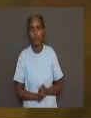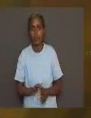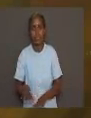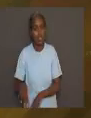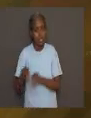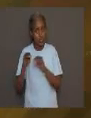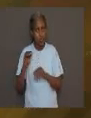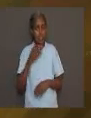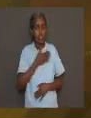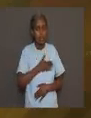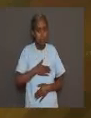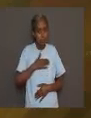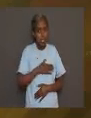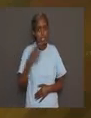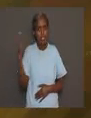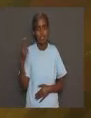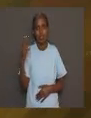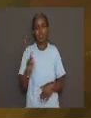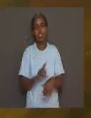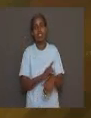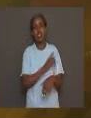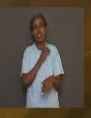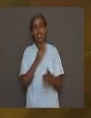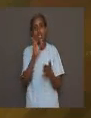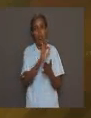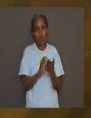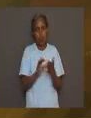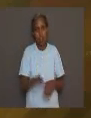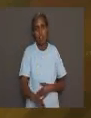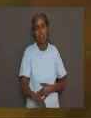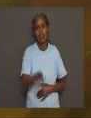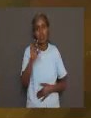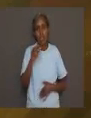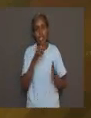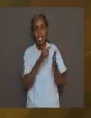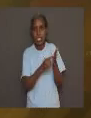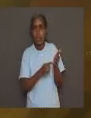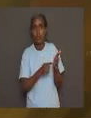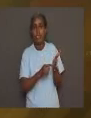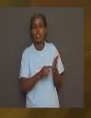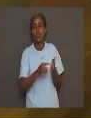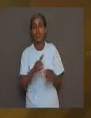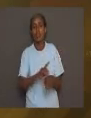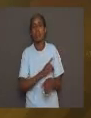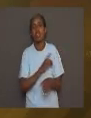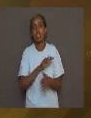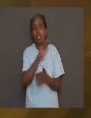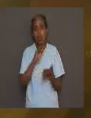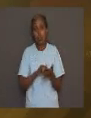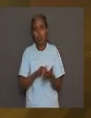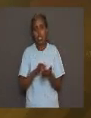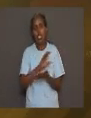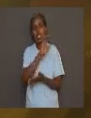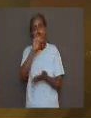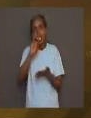Students, please use the distance formula to find the perpendicular distance between the